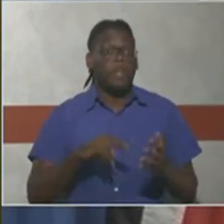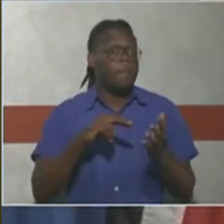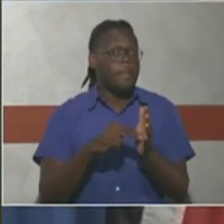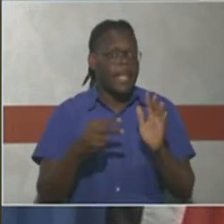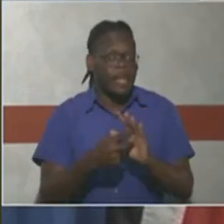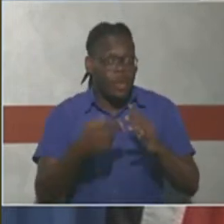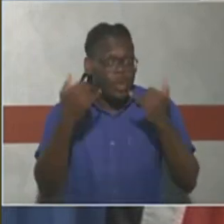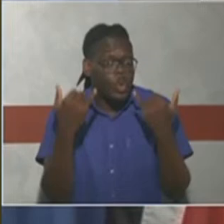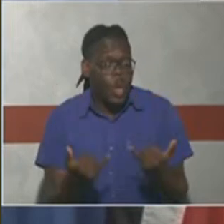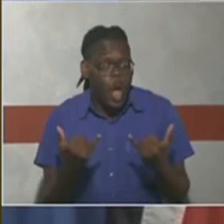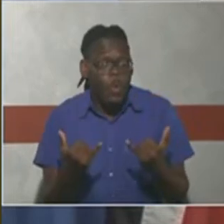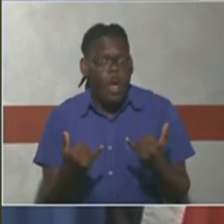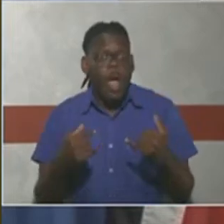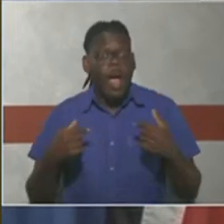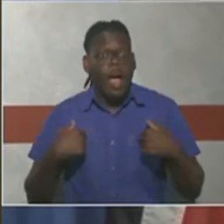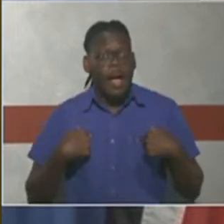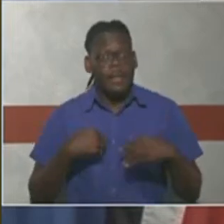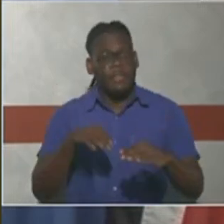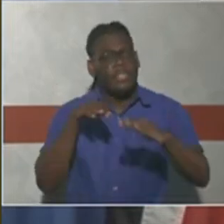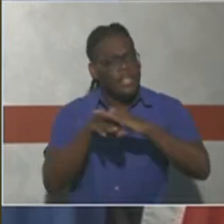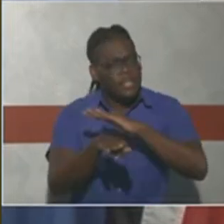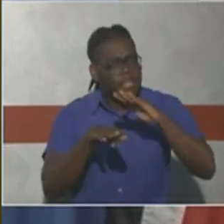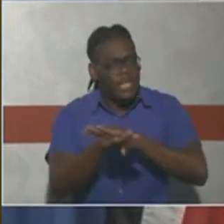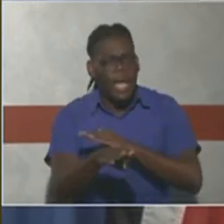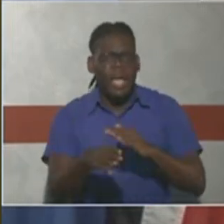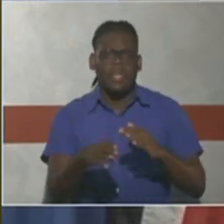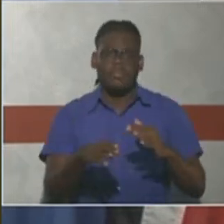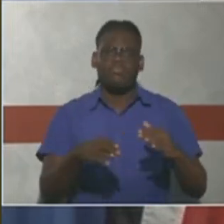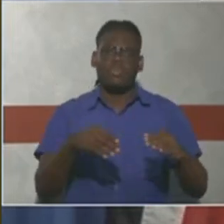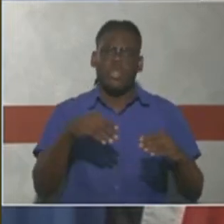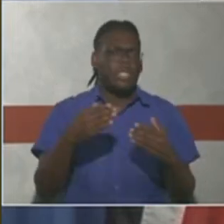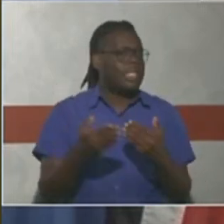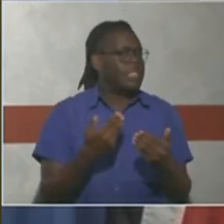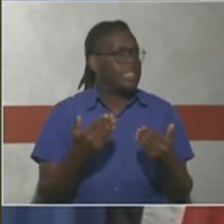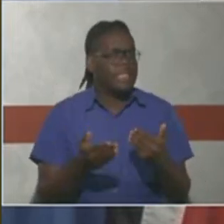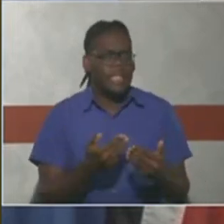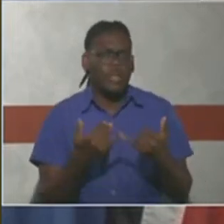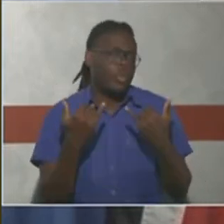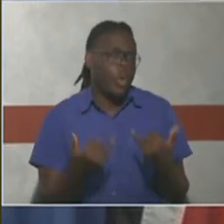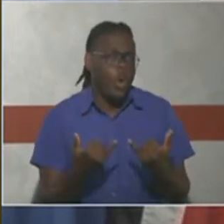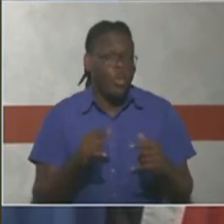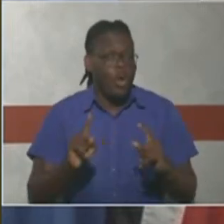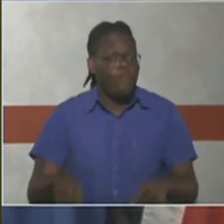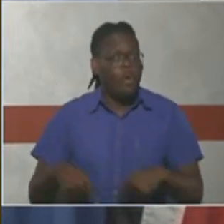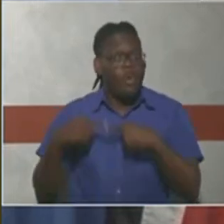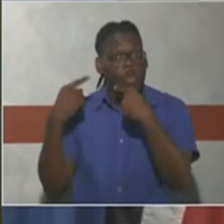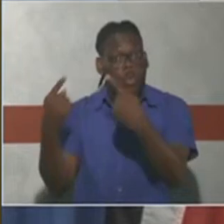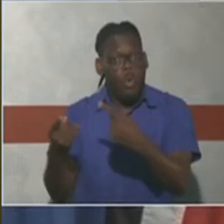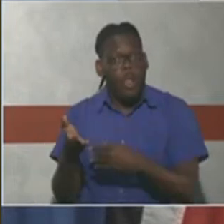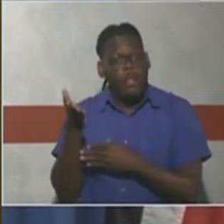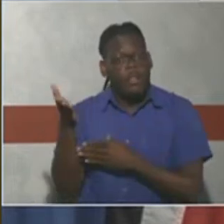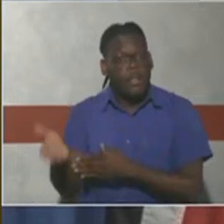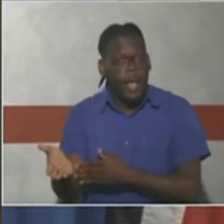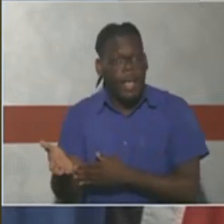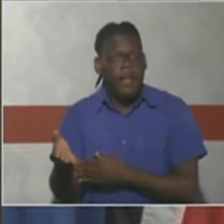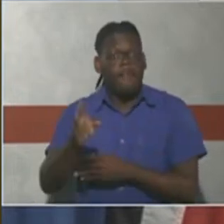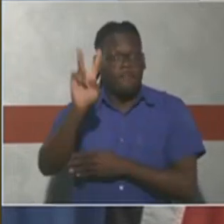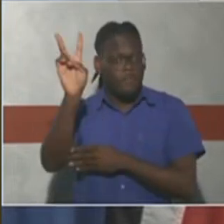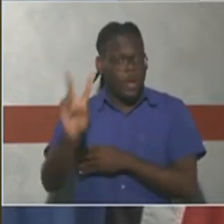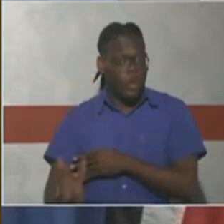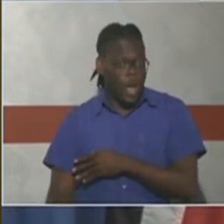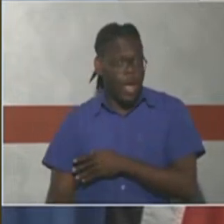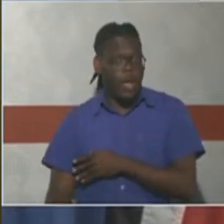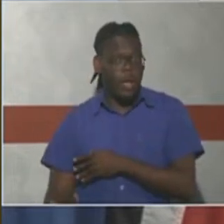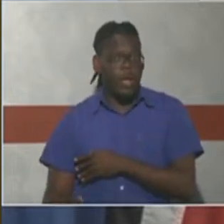and all relevant parties can progress the plans to result in natural gas from Venezuela